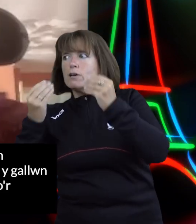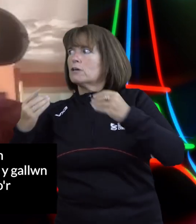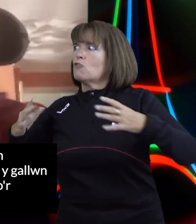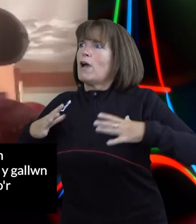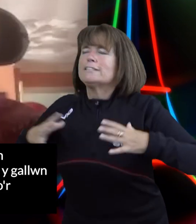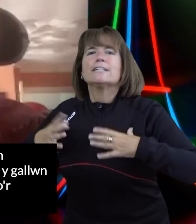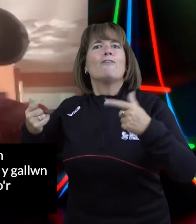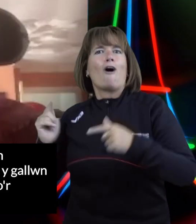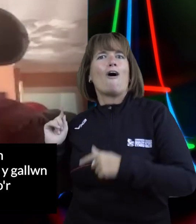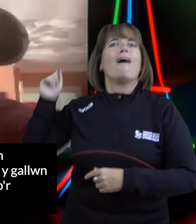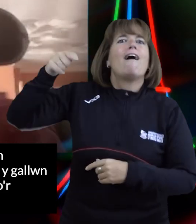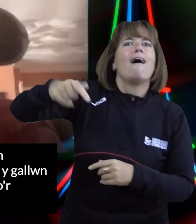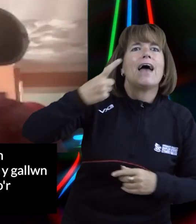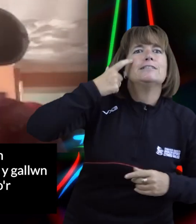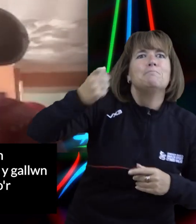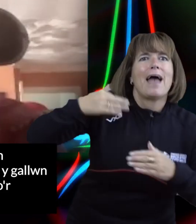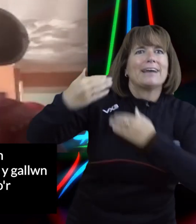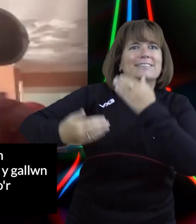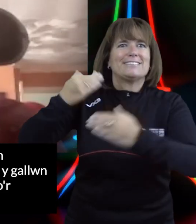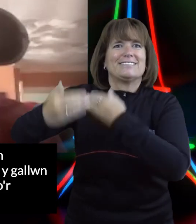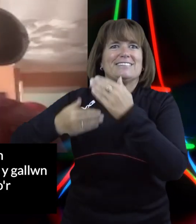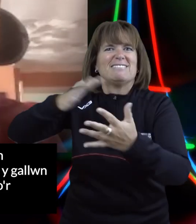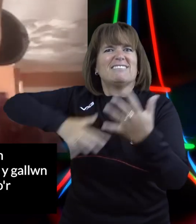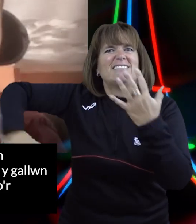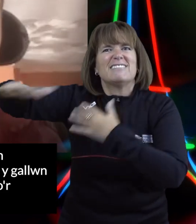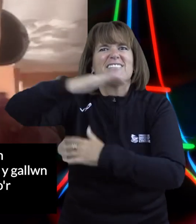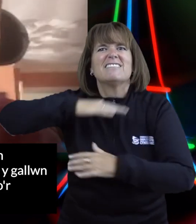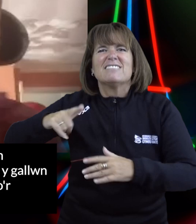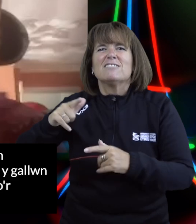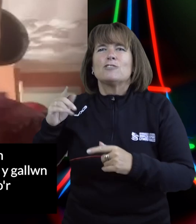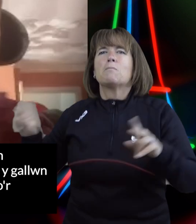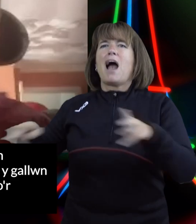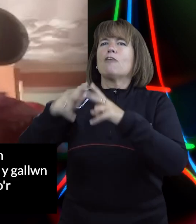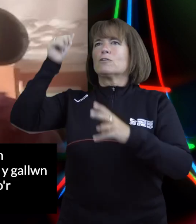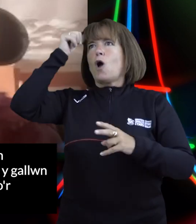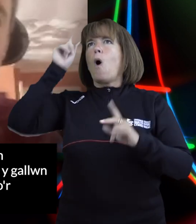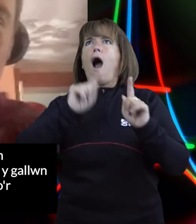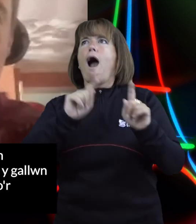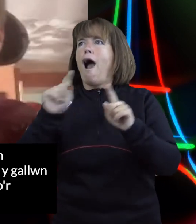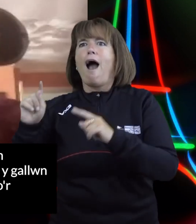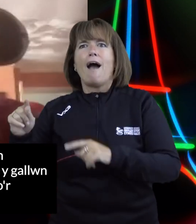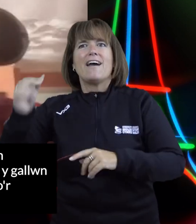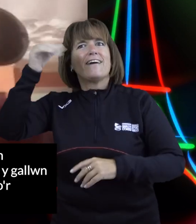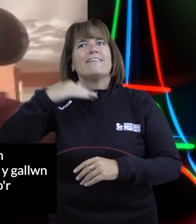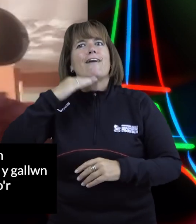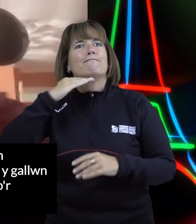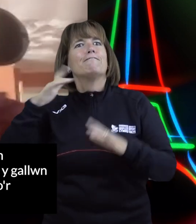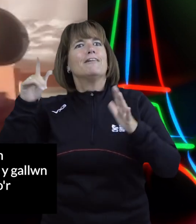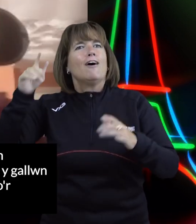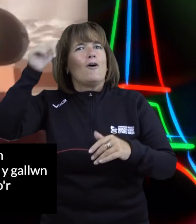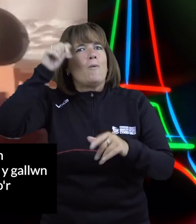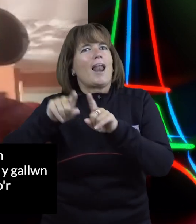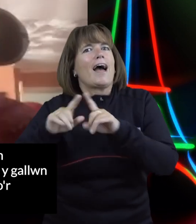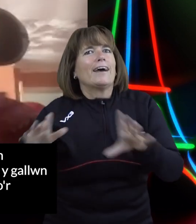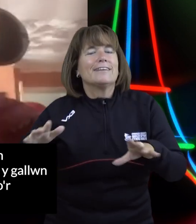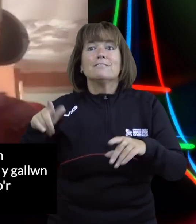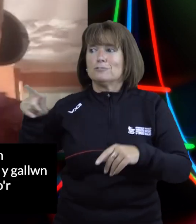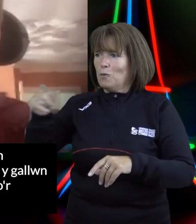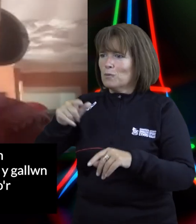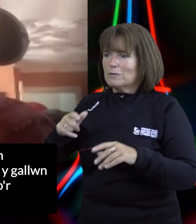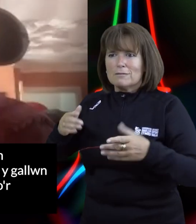can for her to just give her that sharpness that she can go into Paris comfortable enough to